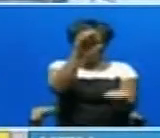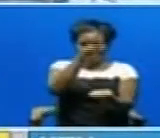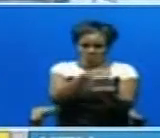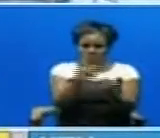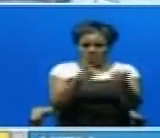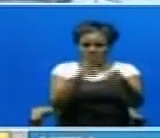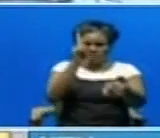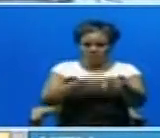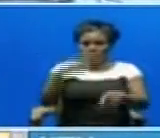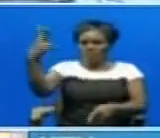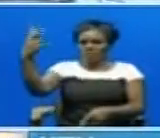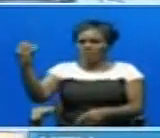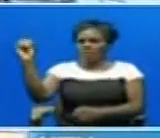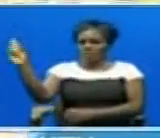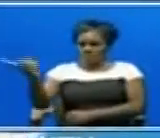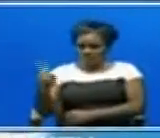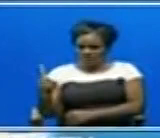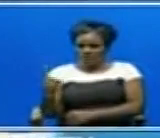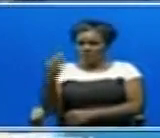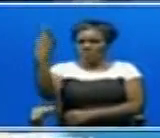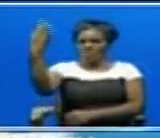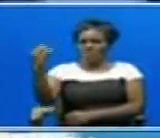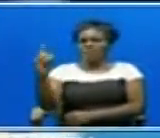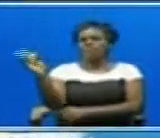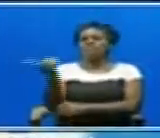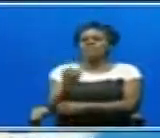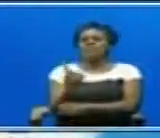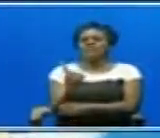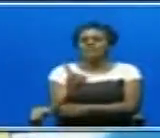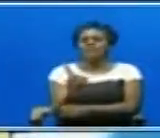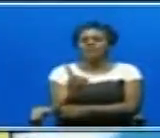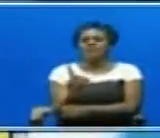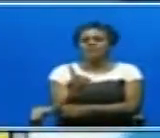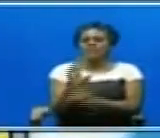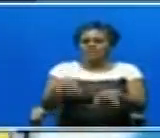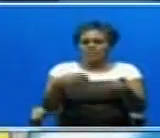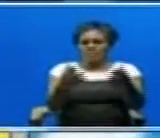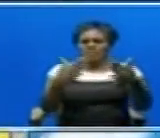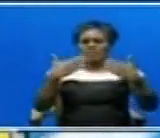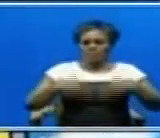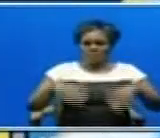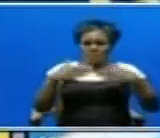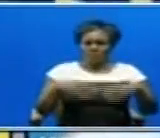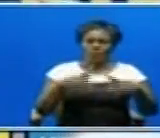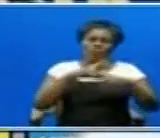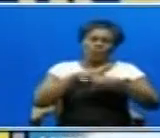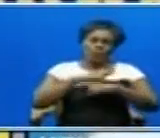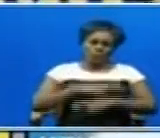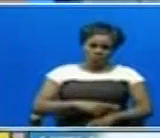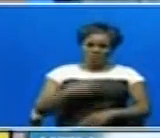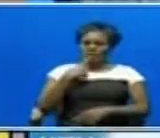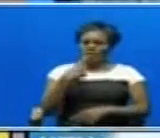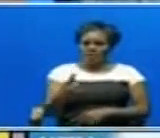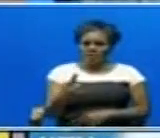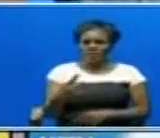travel time from 20 minutes by ferry to 3 minutes by cable car, while giving passengers like tourists a